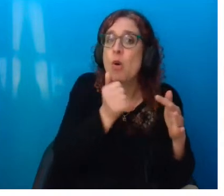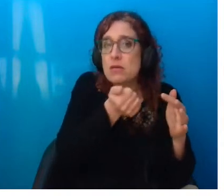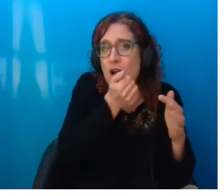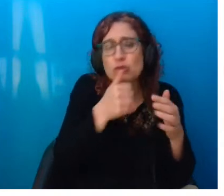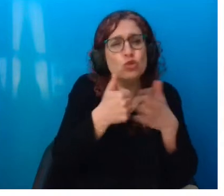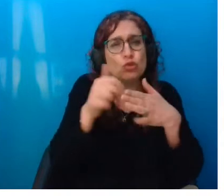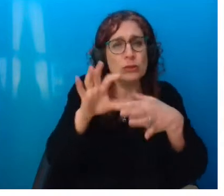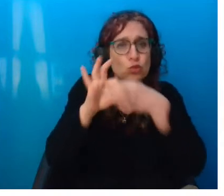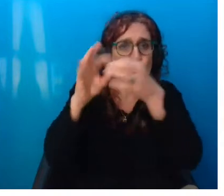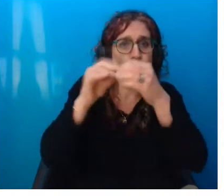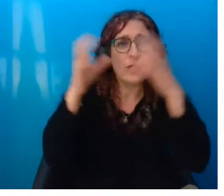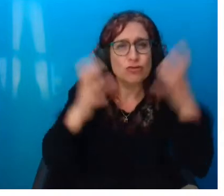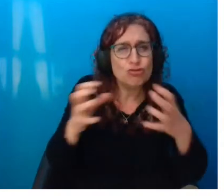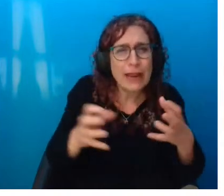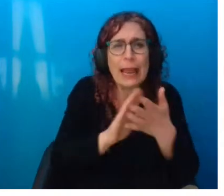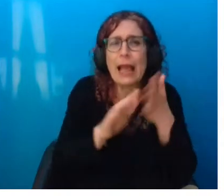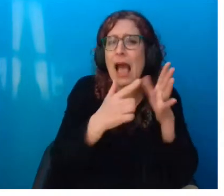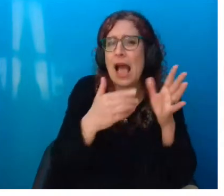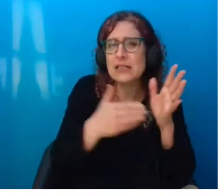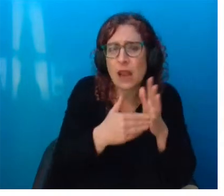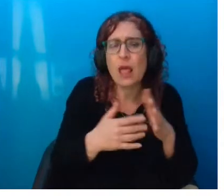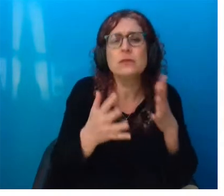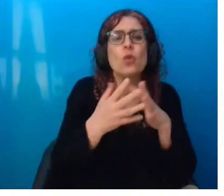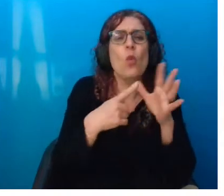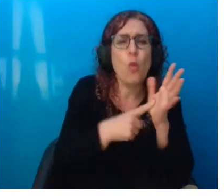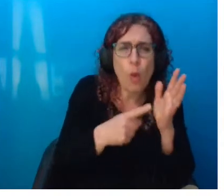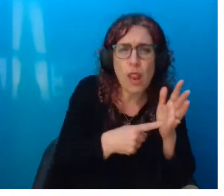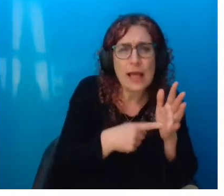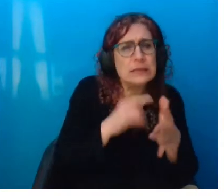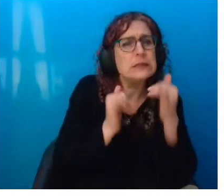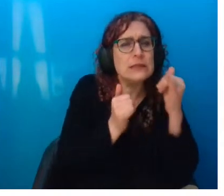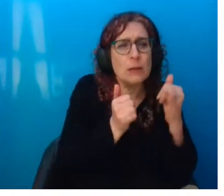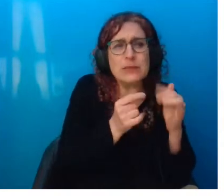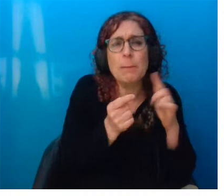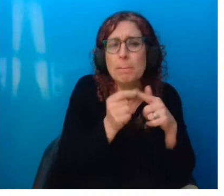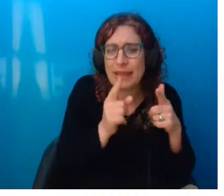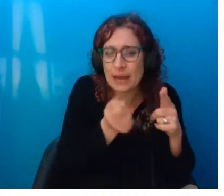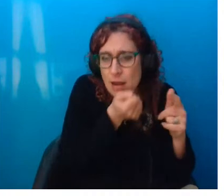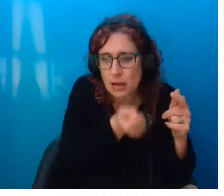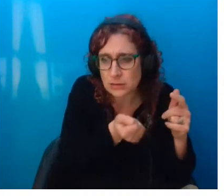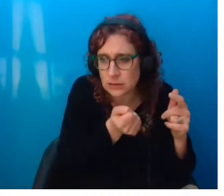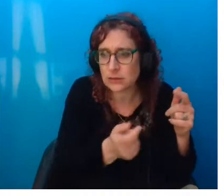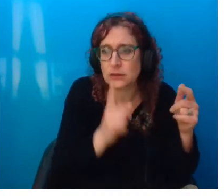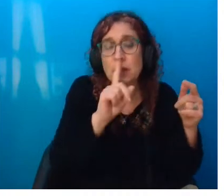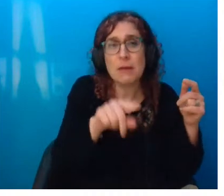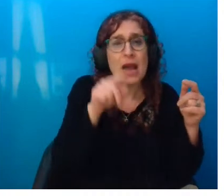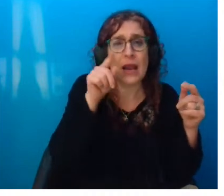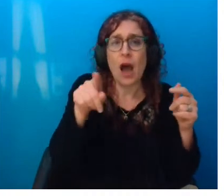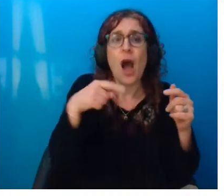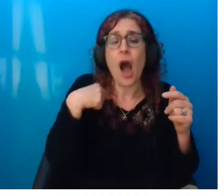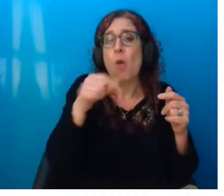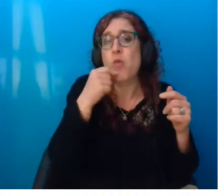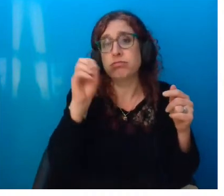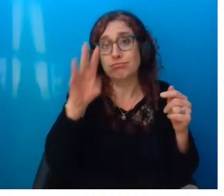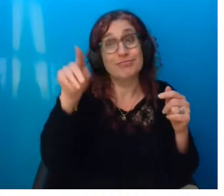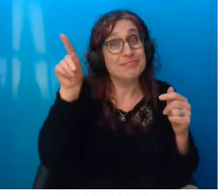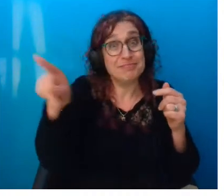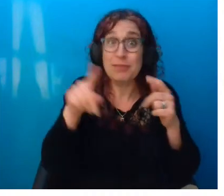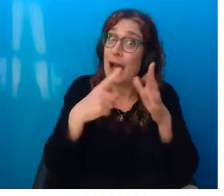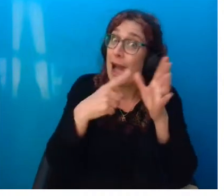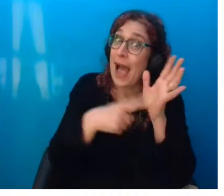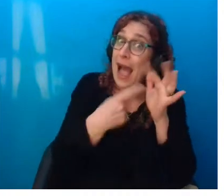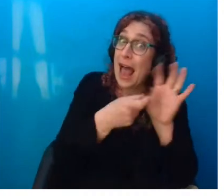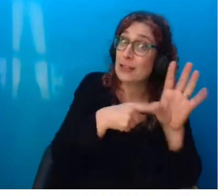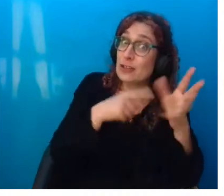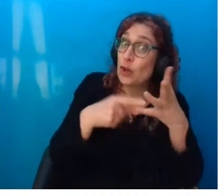walnut, almond, sometimes peanut. But if you look at the, I put a plug here for Allergy UK's excellent patient information leaflets.